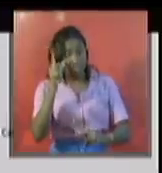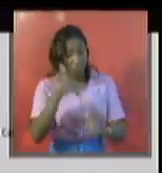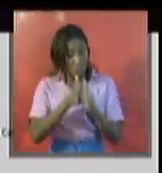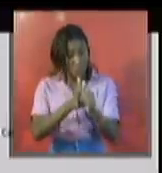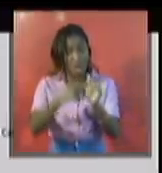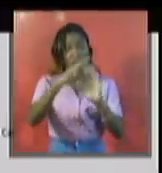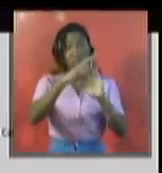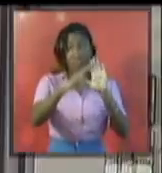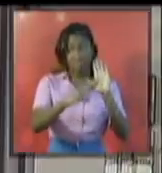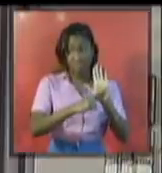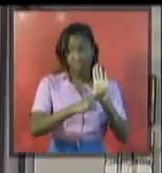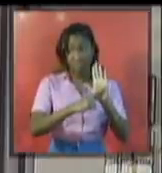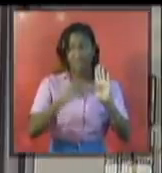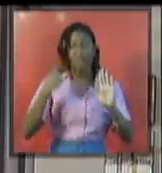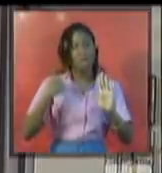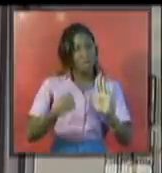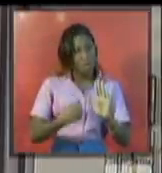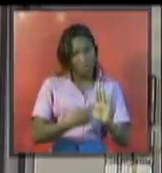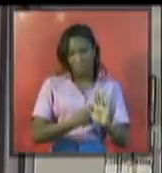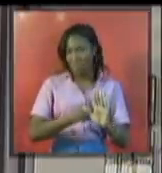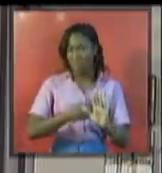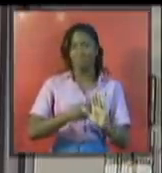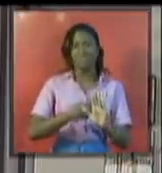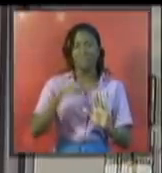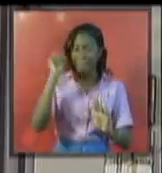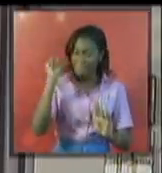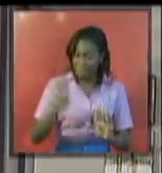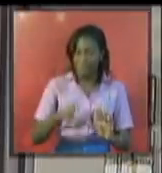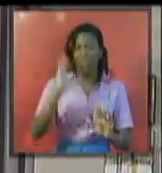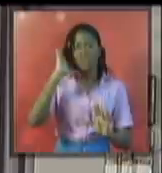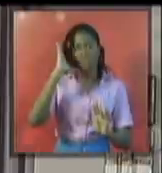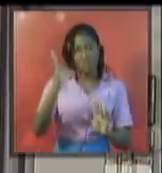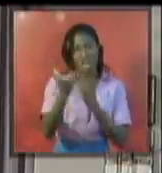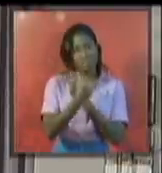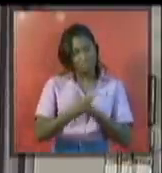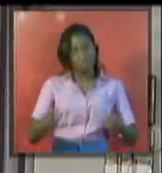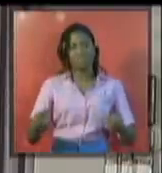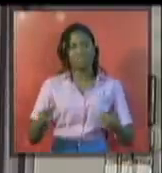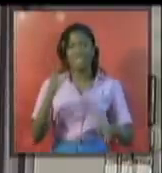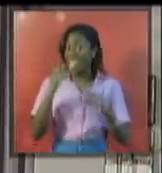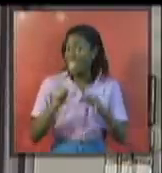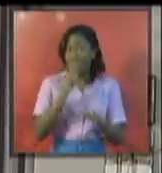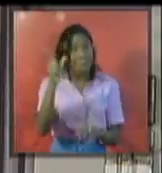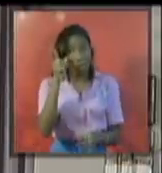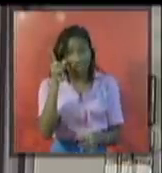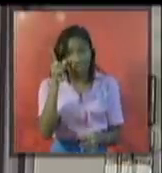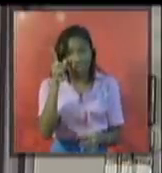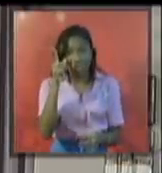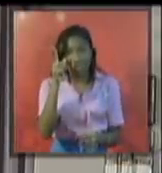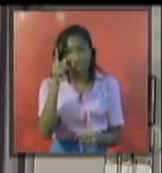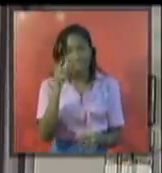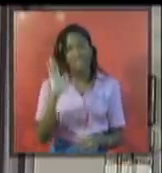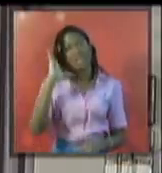measures, we will not flatten the curve, and we may have to go back to measures that we don't want to